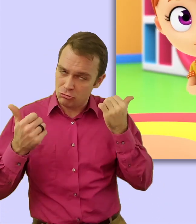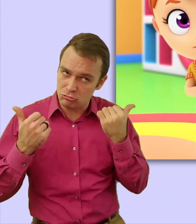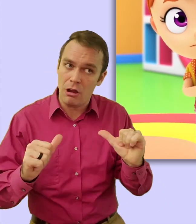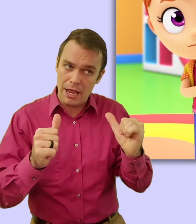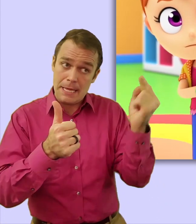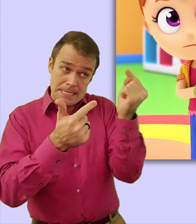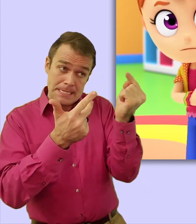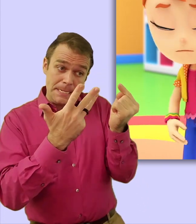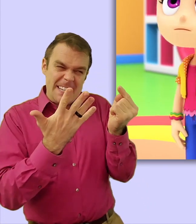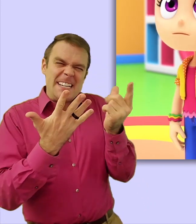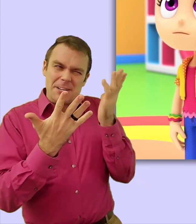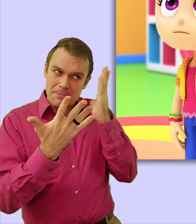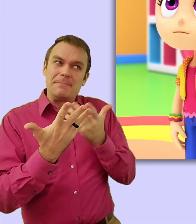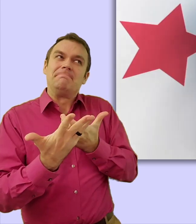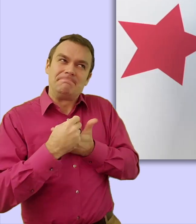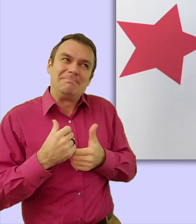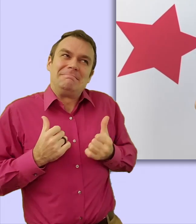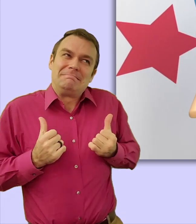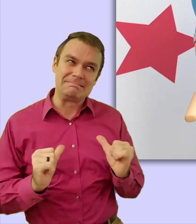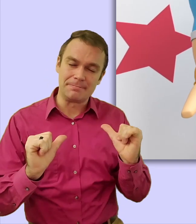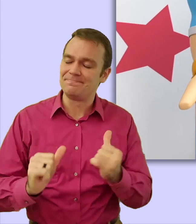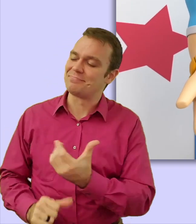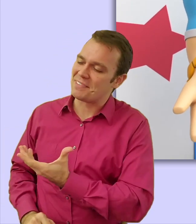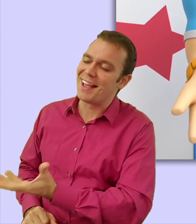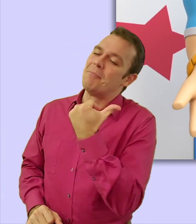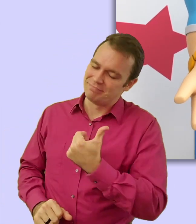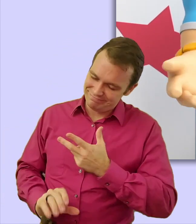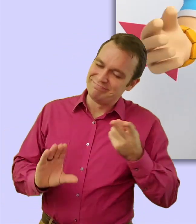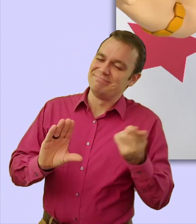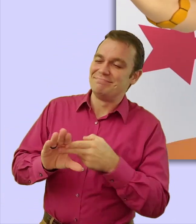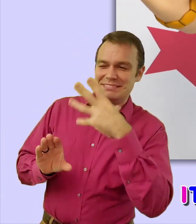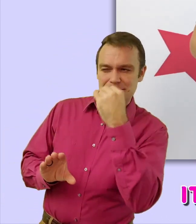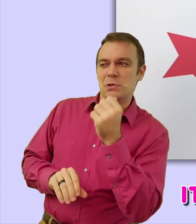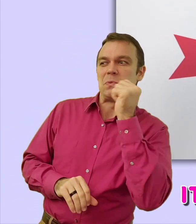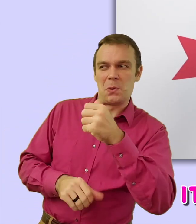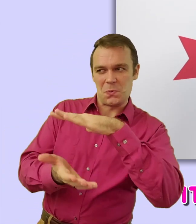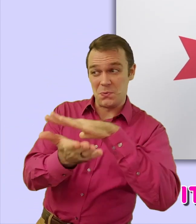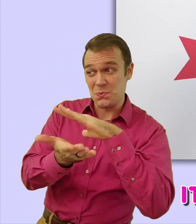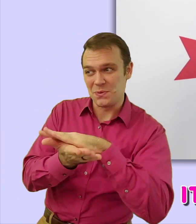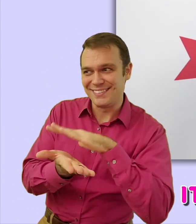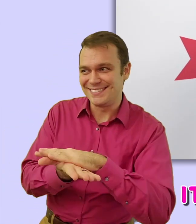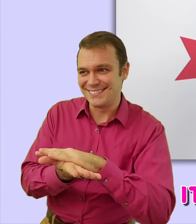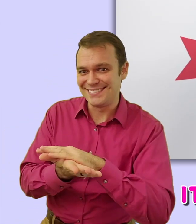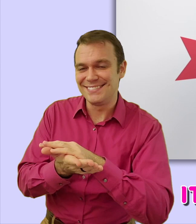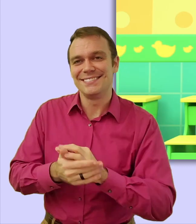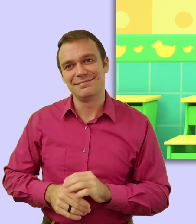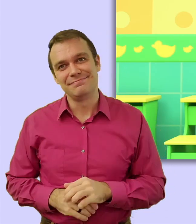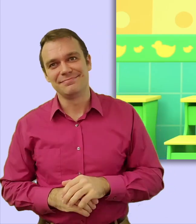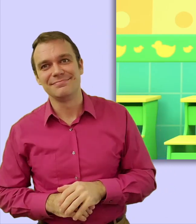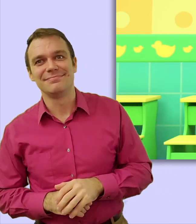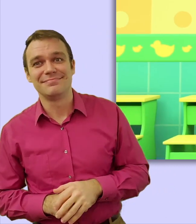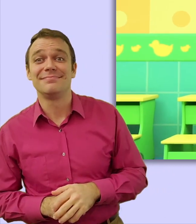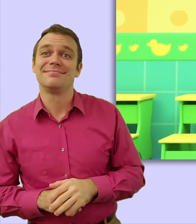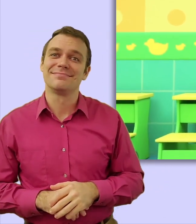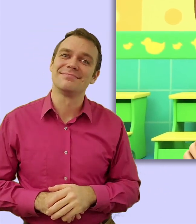We will try to do what you ask us to do. Come here. Let's get you guys to bed. It's a school day tomorrow.